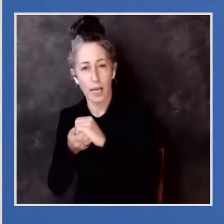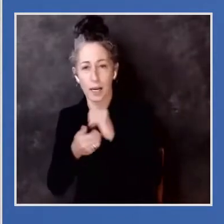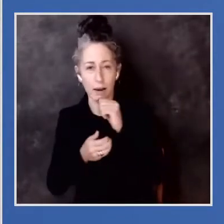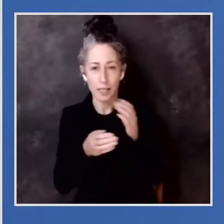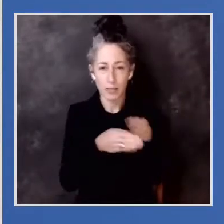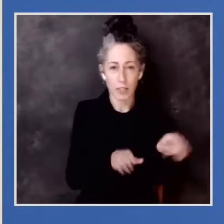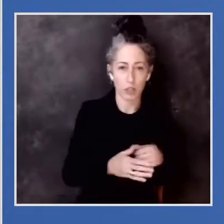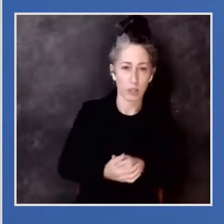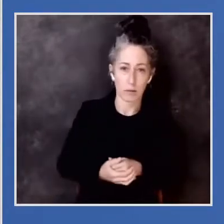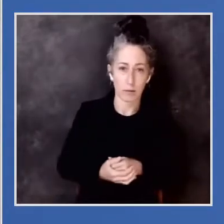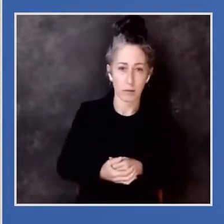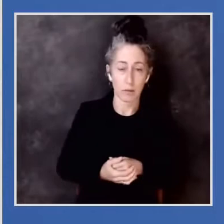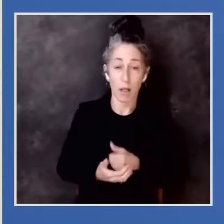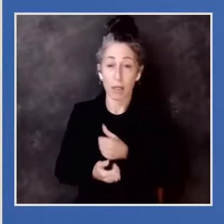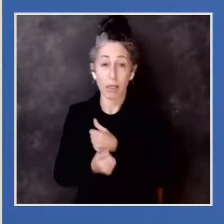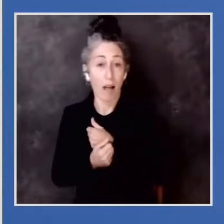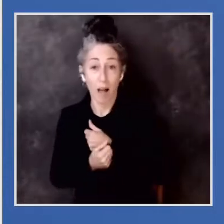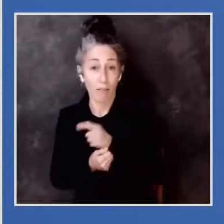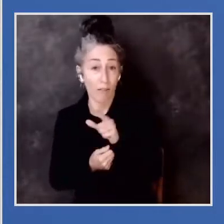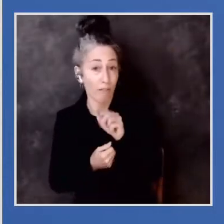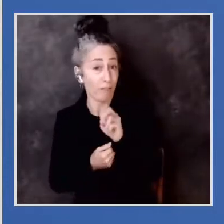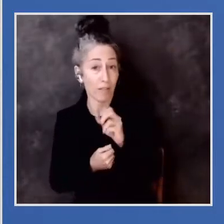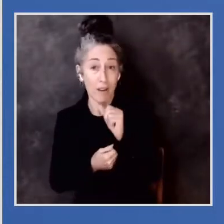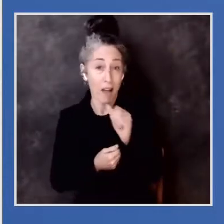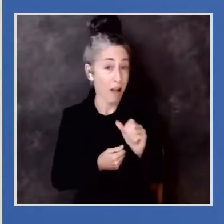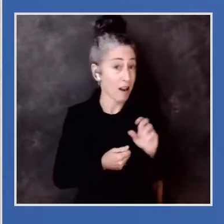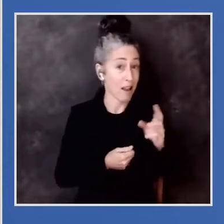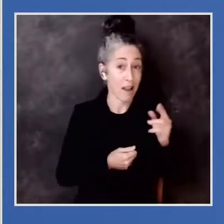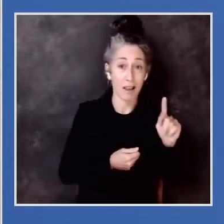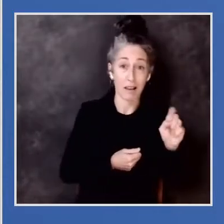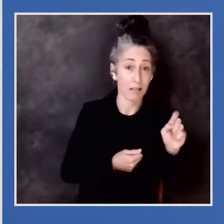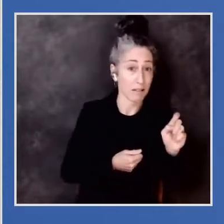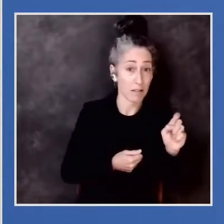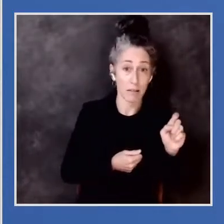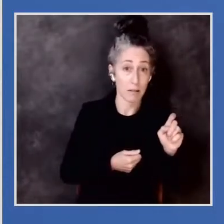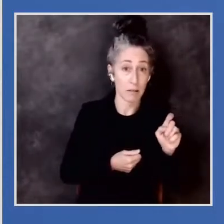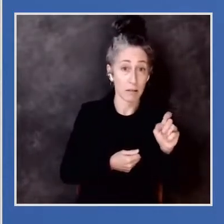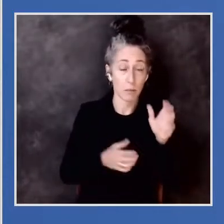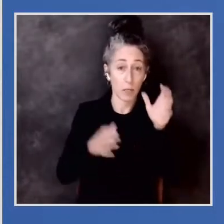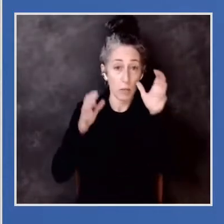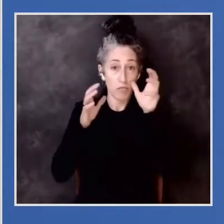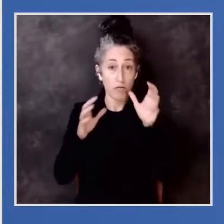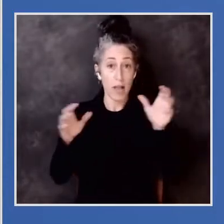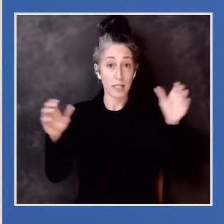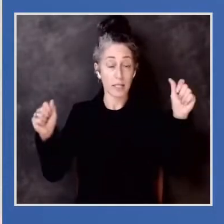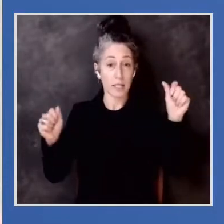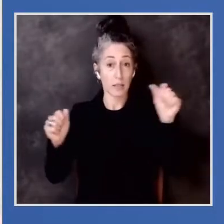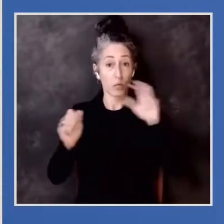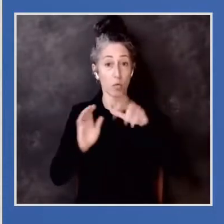hate. The presidency, though, is only one part of the American chorus.